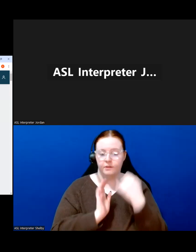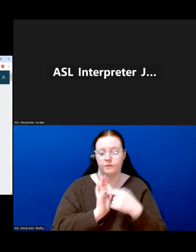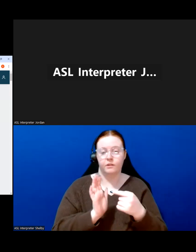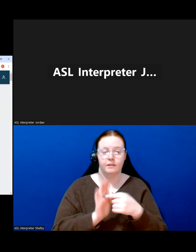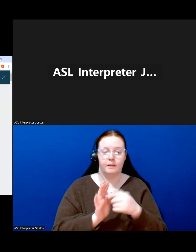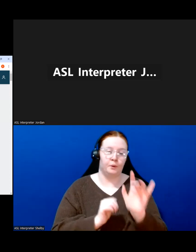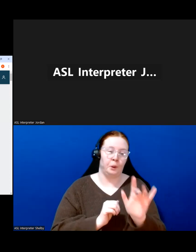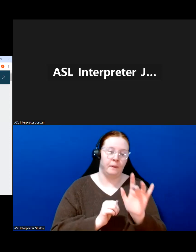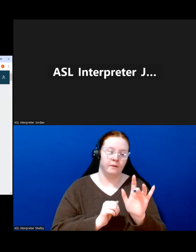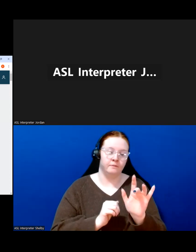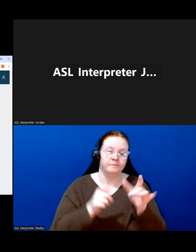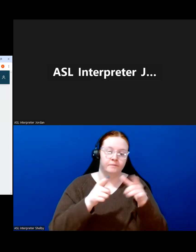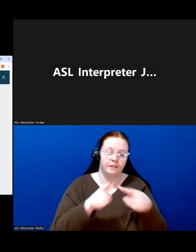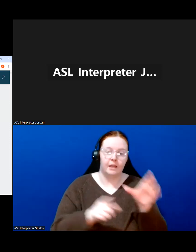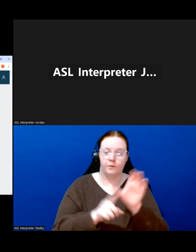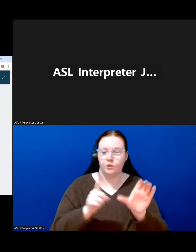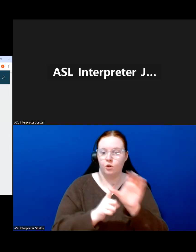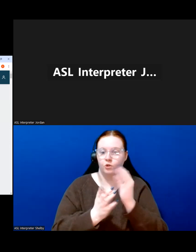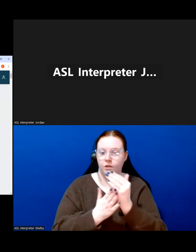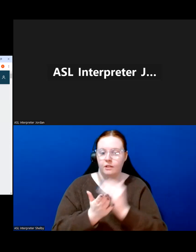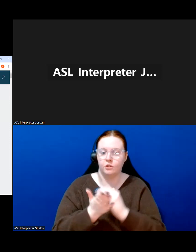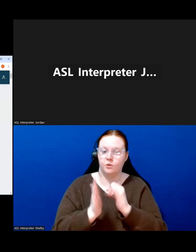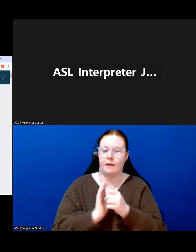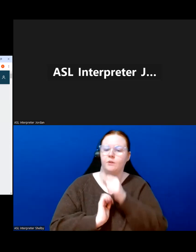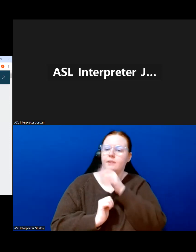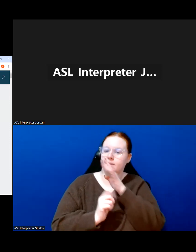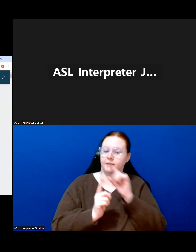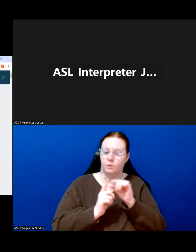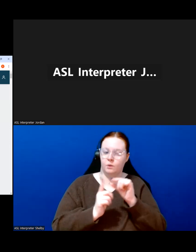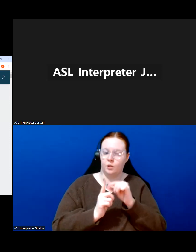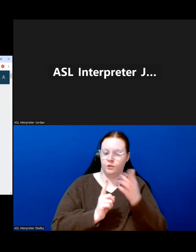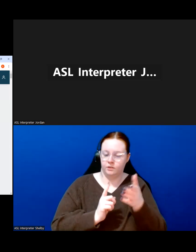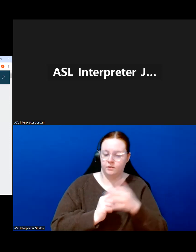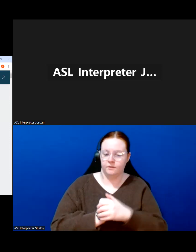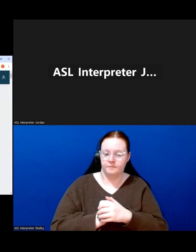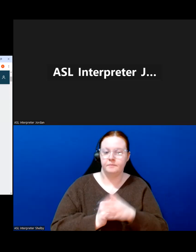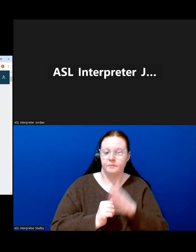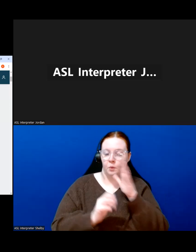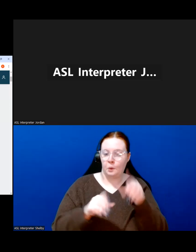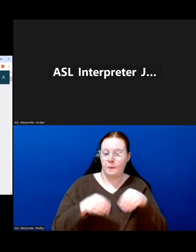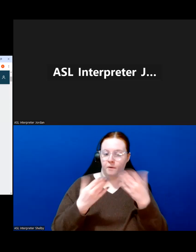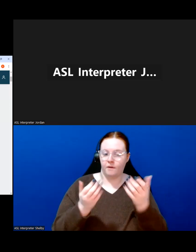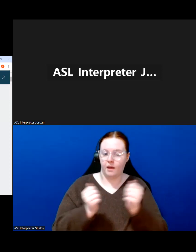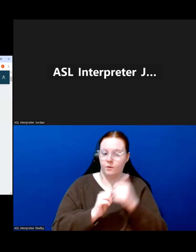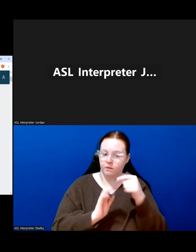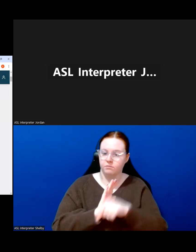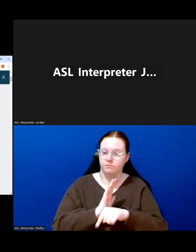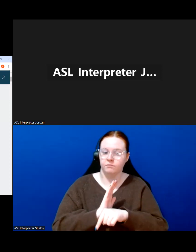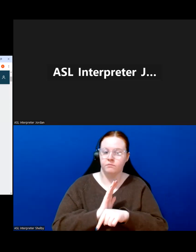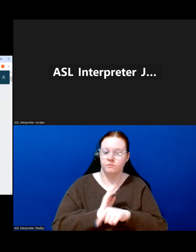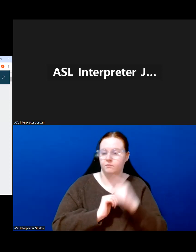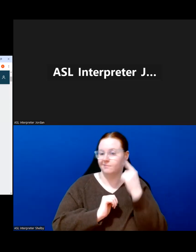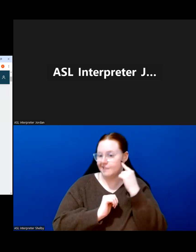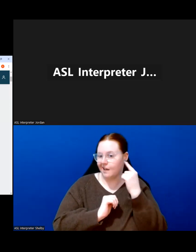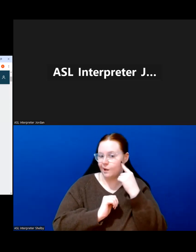on language and culture lessons, so how to pronounce Spanish words. It's going to provide me with the detailed audio clips